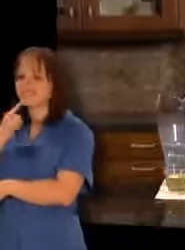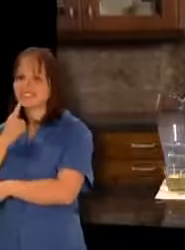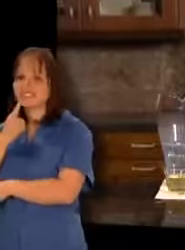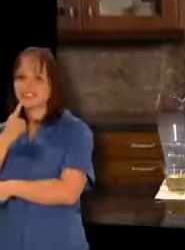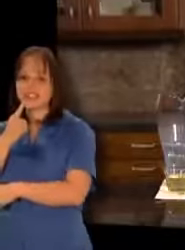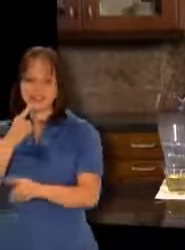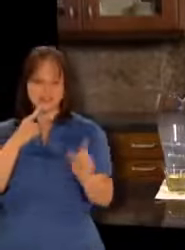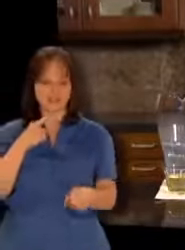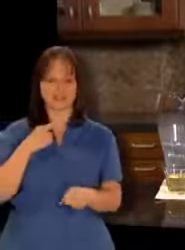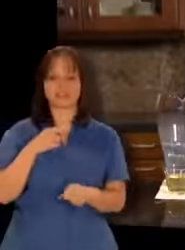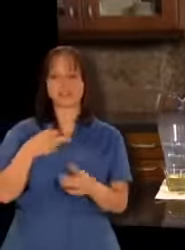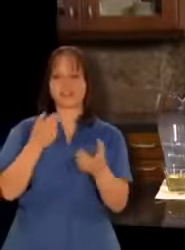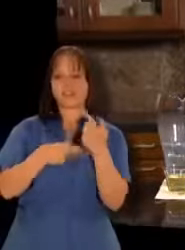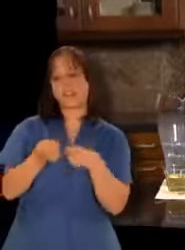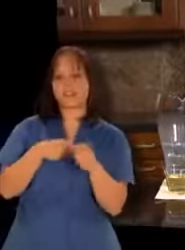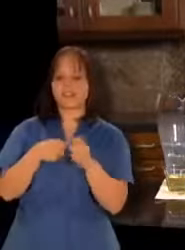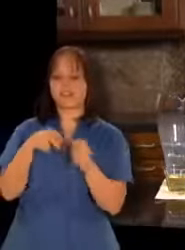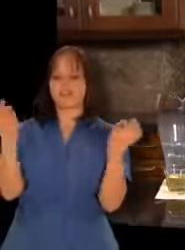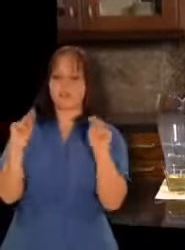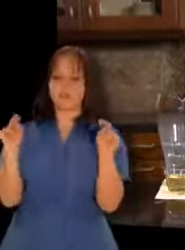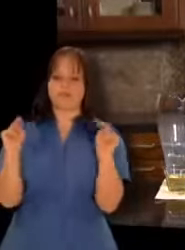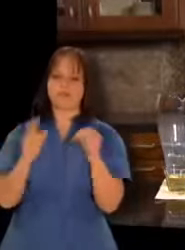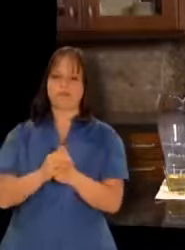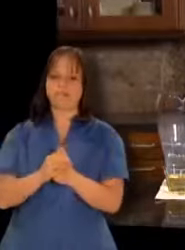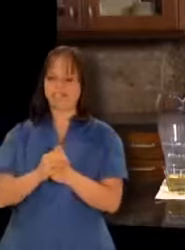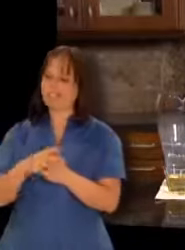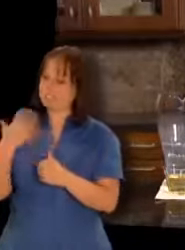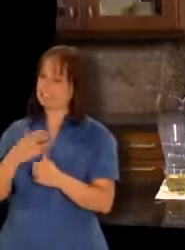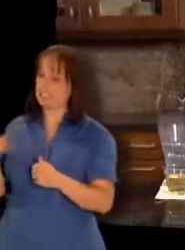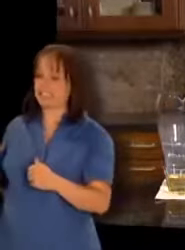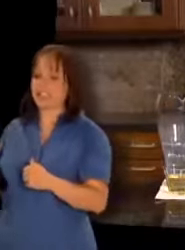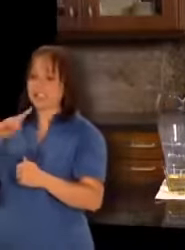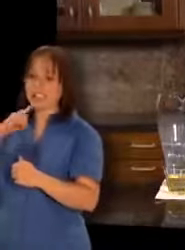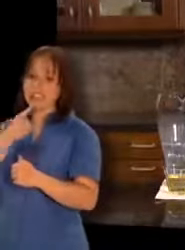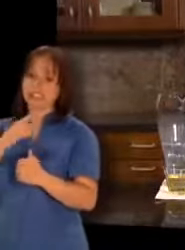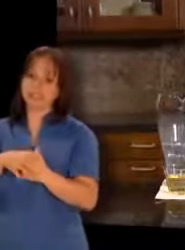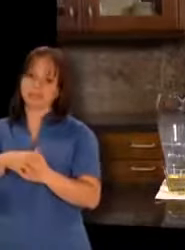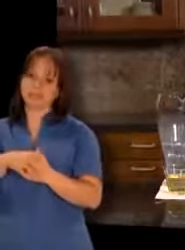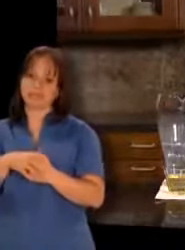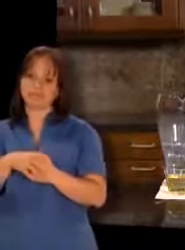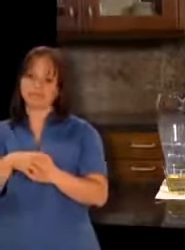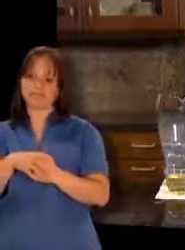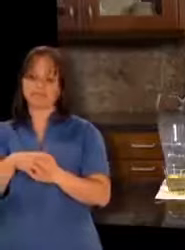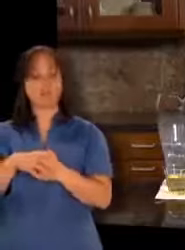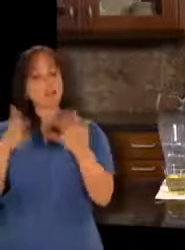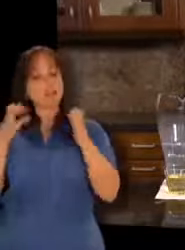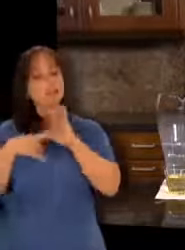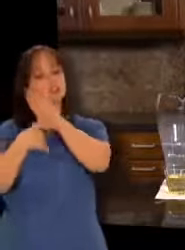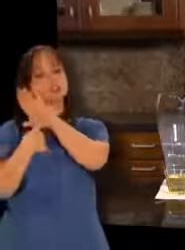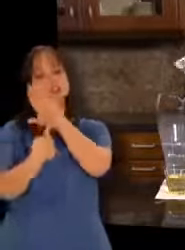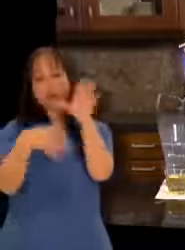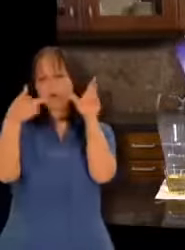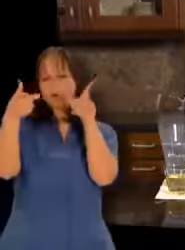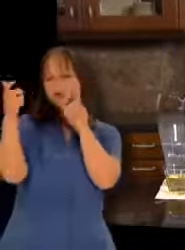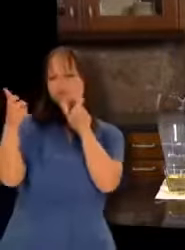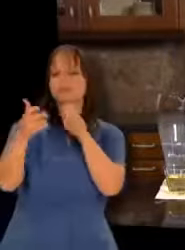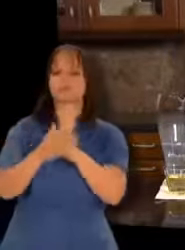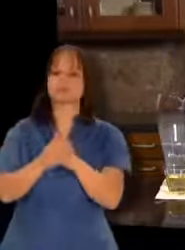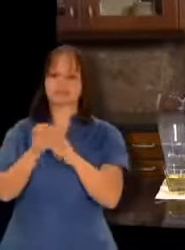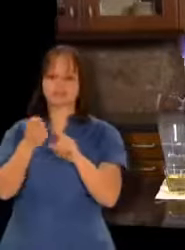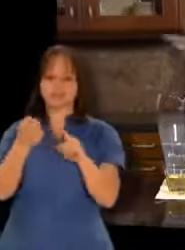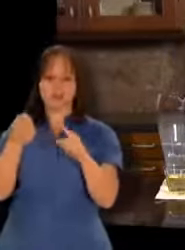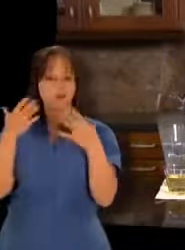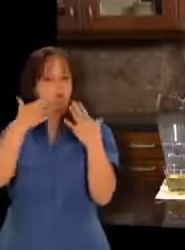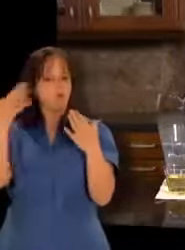here at the neutral point. So that's how acidic it is. And I'm just going to show you real quick. This came from